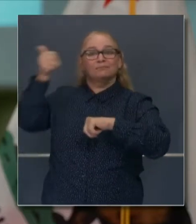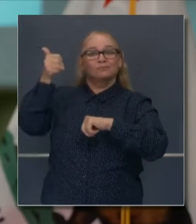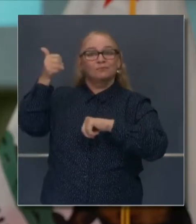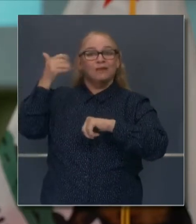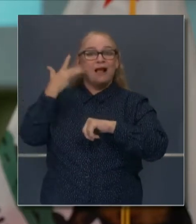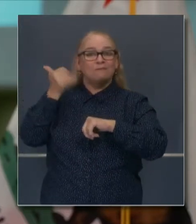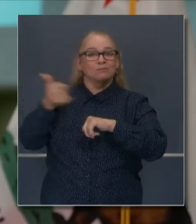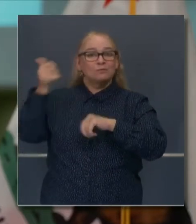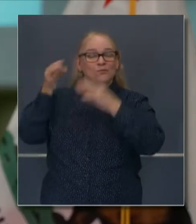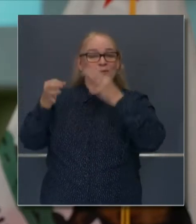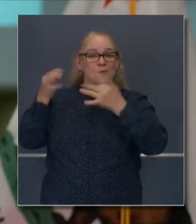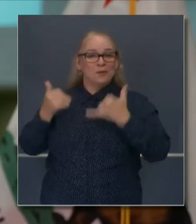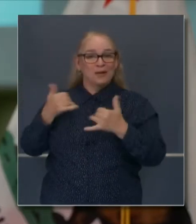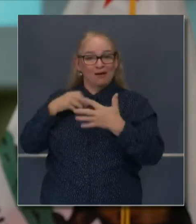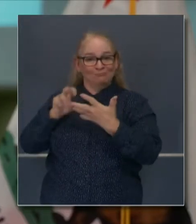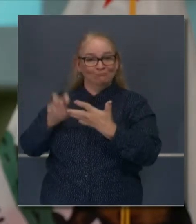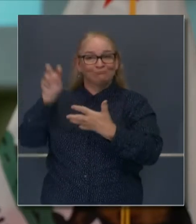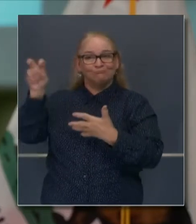Governor.